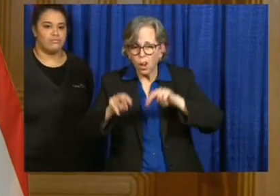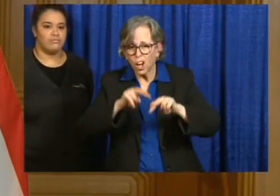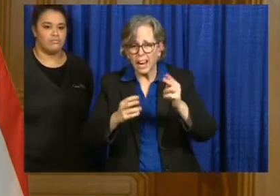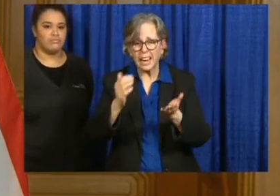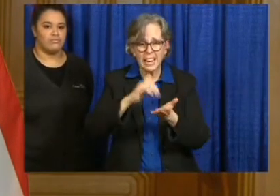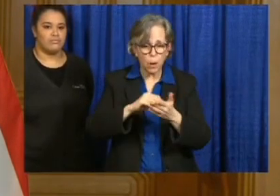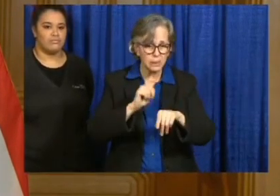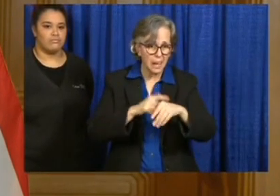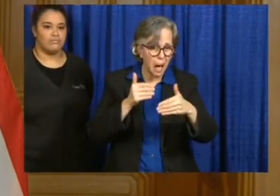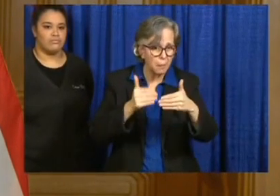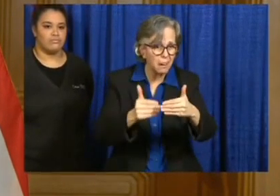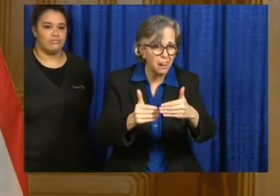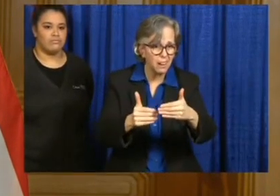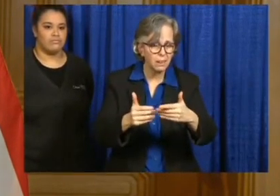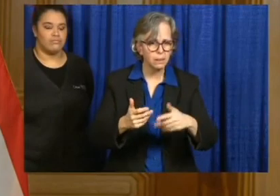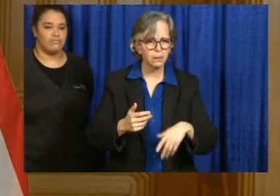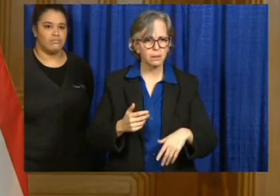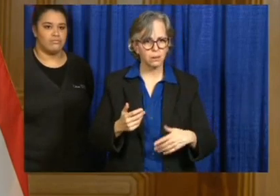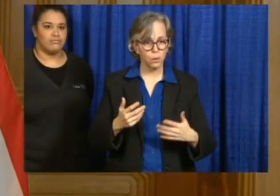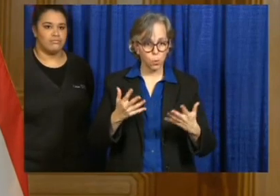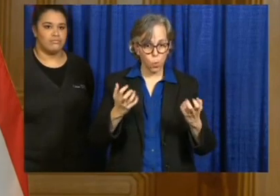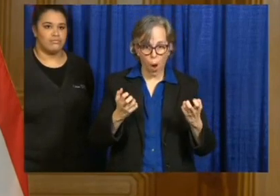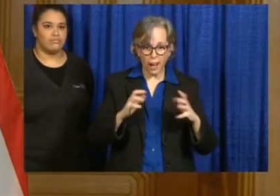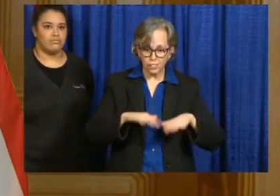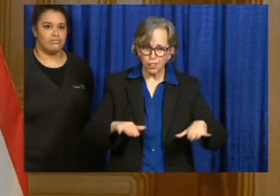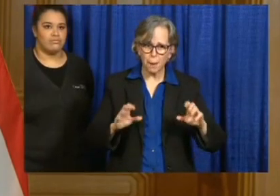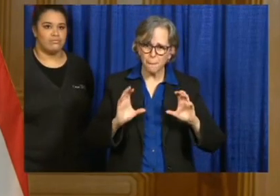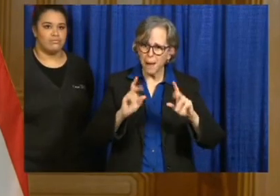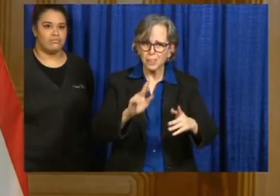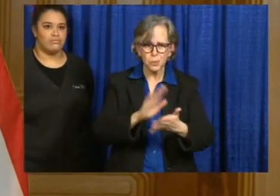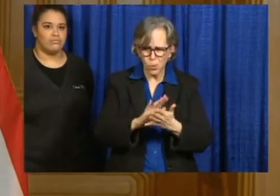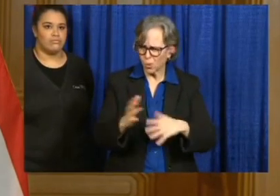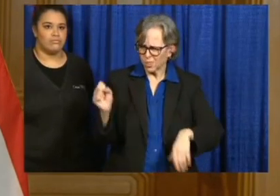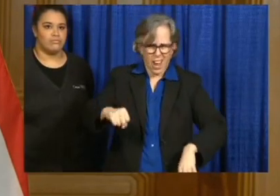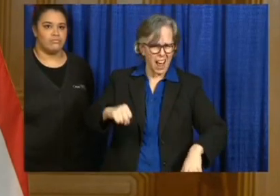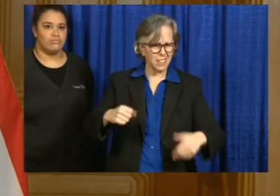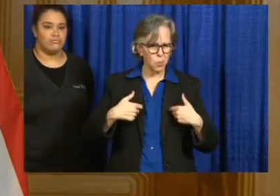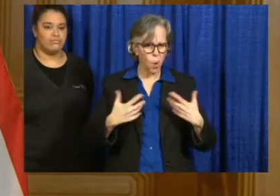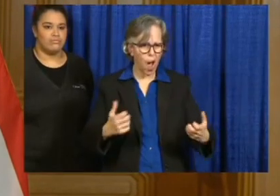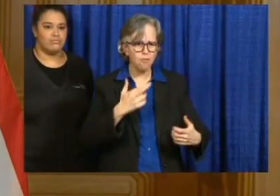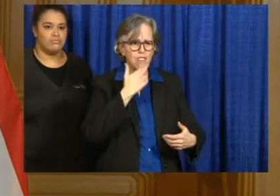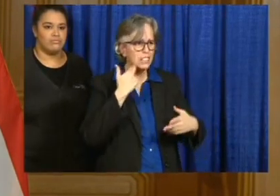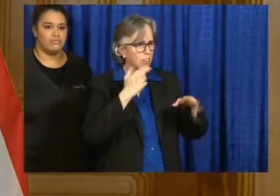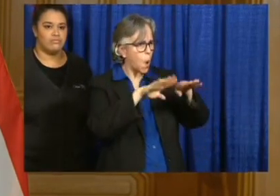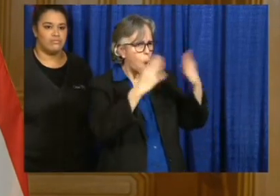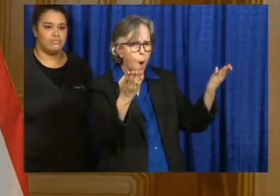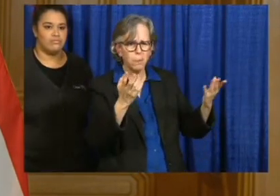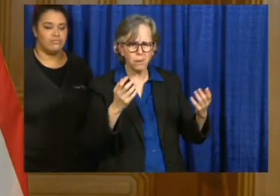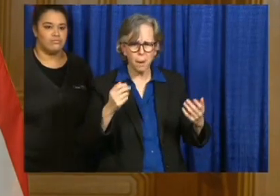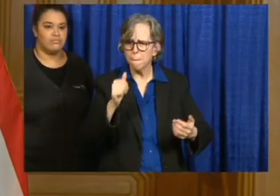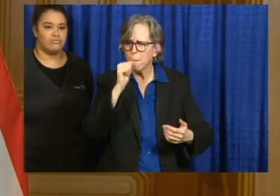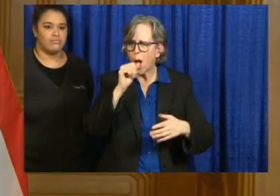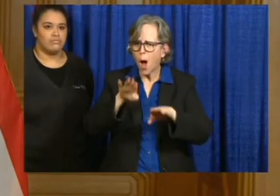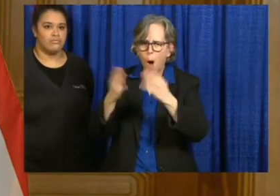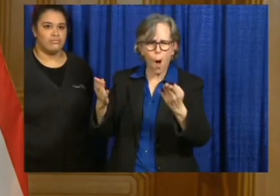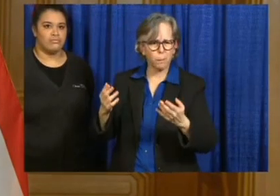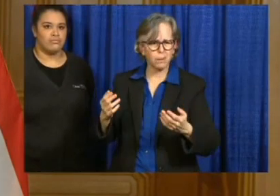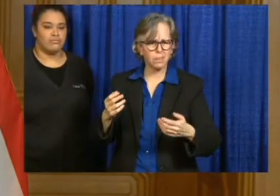back in school. Obviously, we would like to get restaurants open. We'd like to get bars open. We'd like to get back to